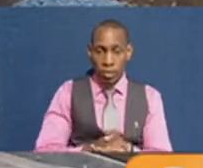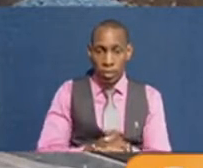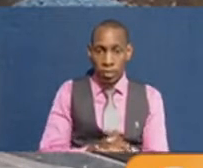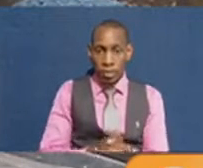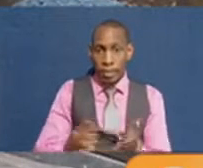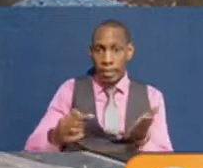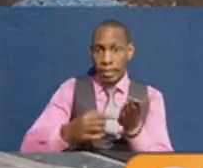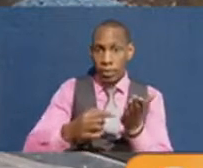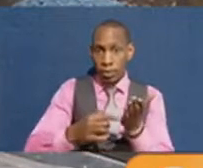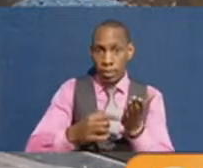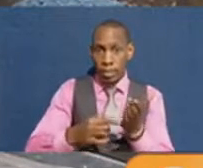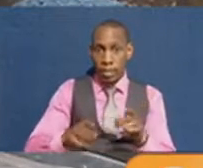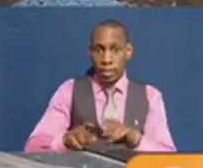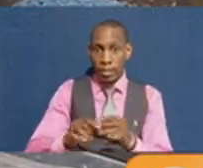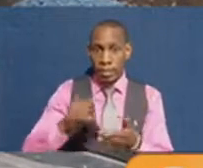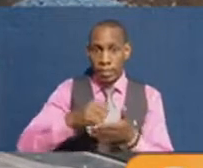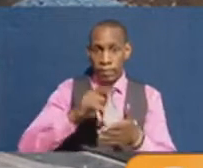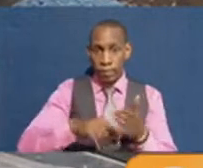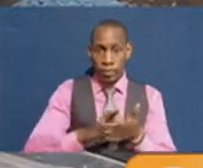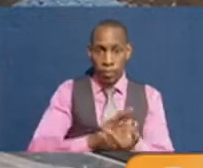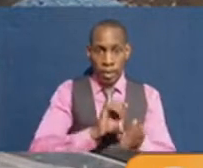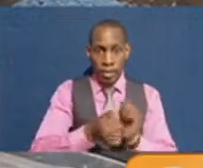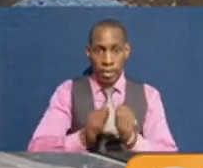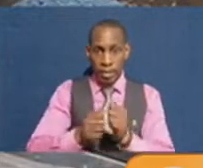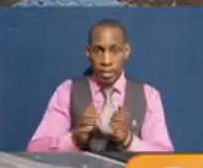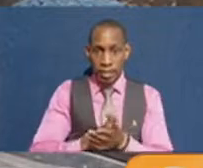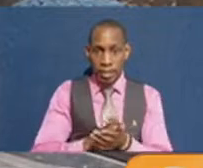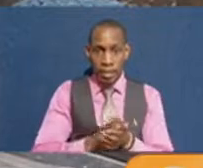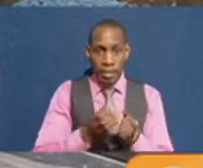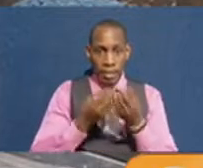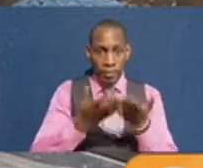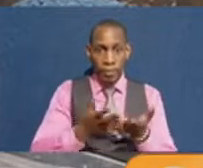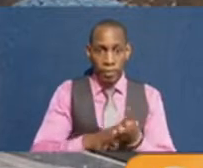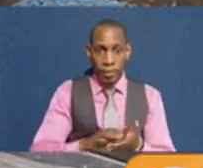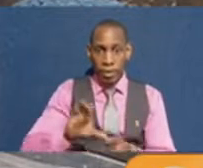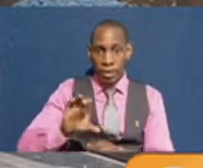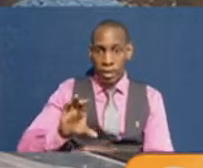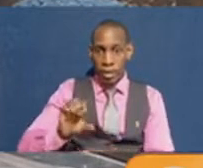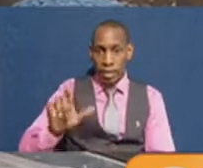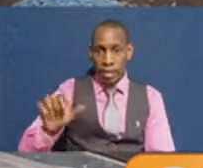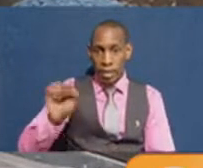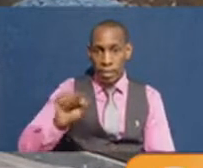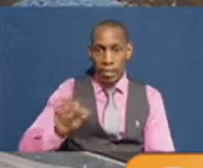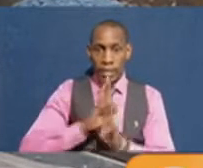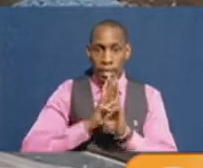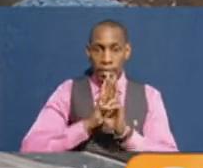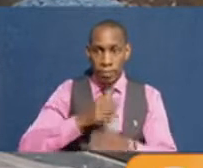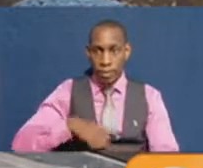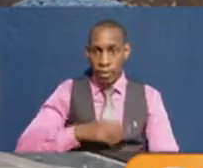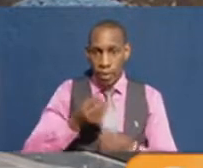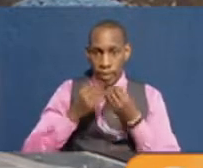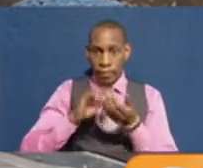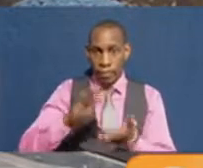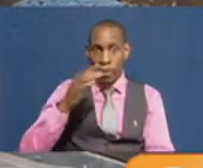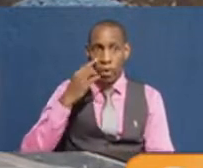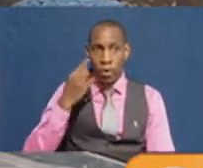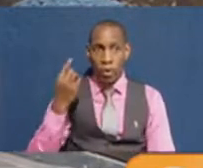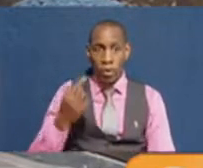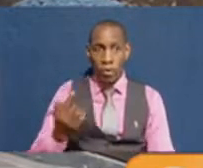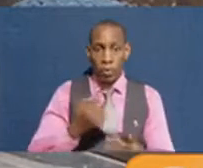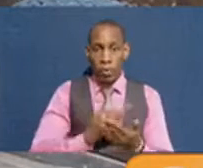silencing technology, which entails switching off genetic information of cells. Our very own Denis Otieno has more on